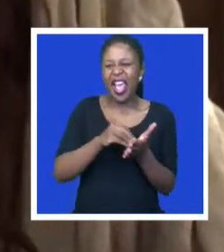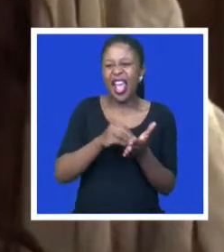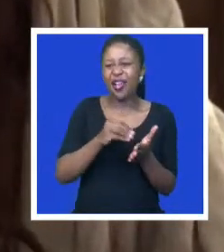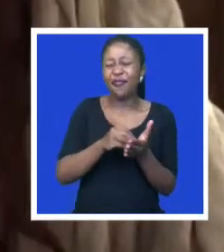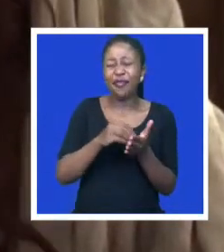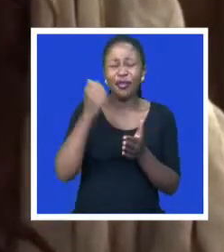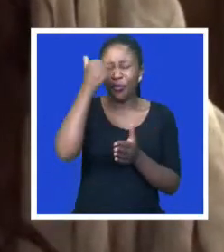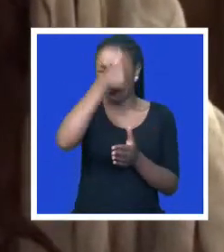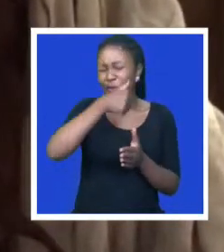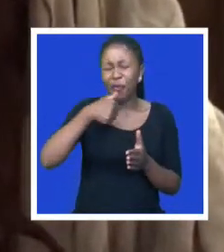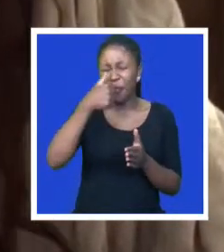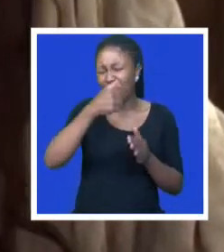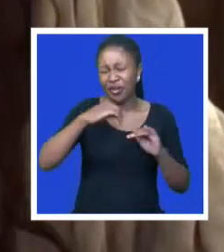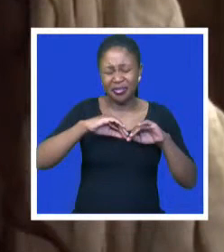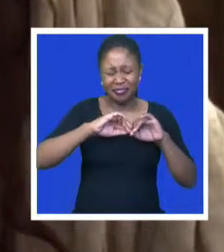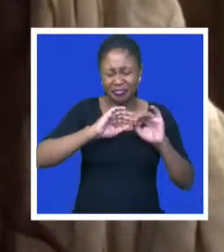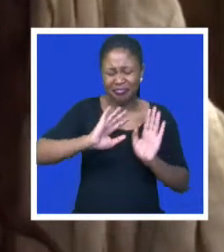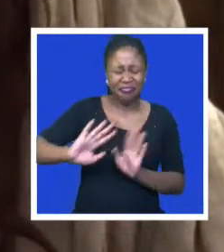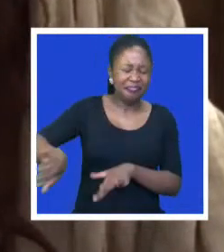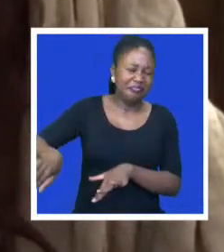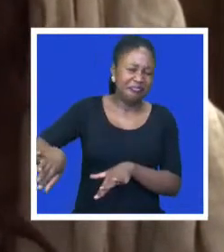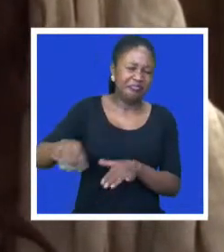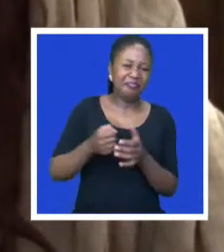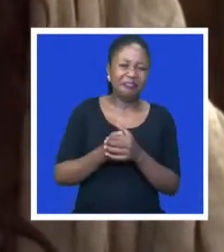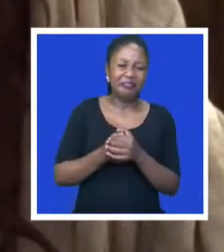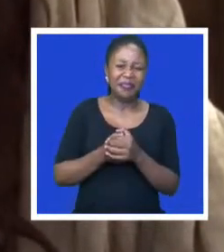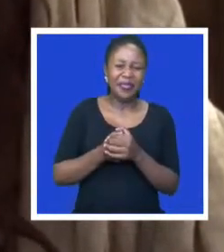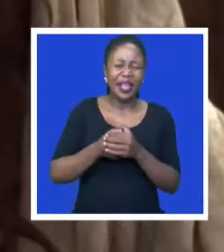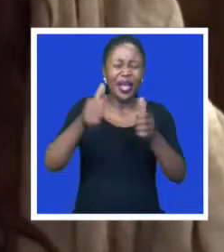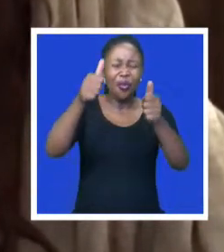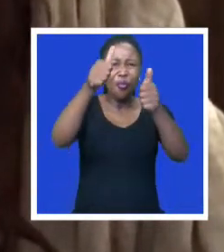and exalted them of low degree.